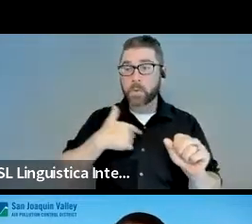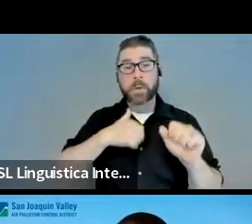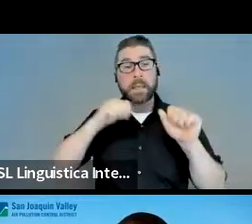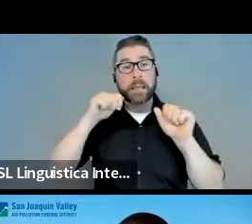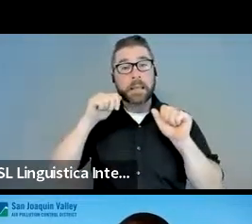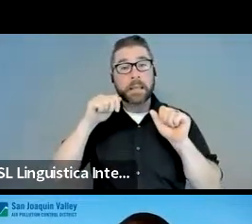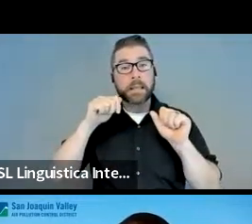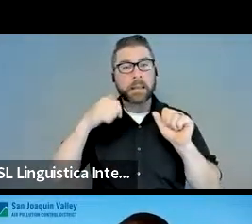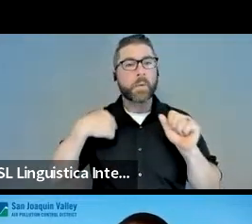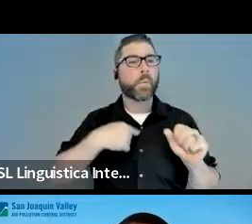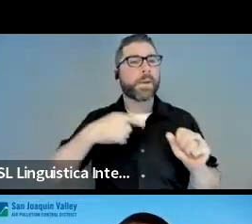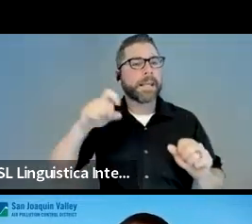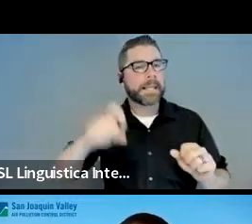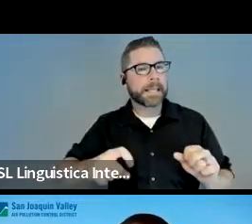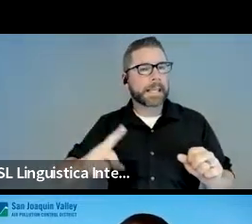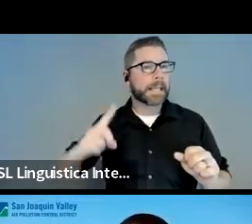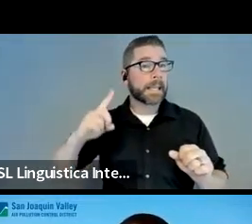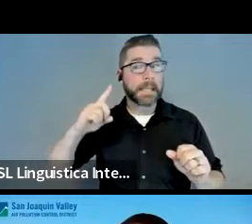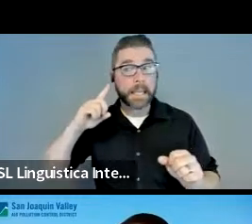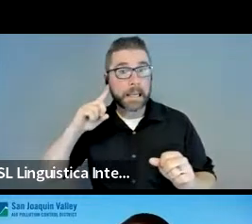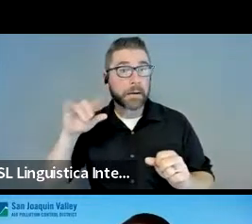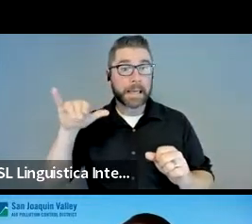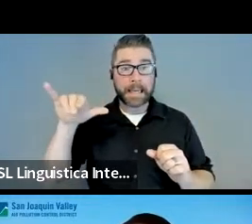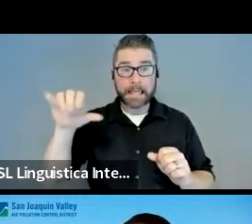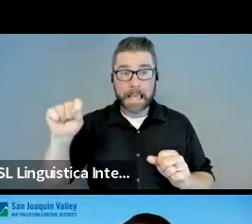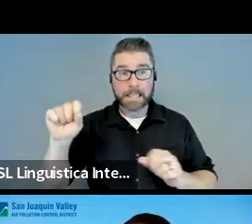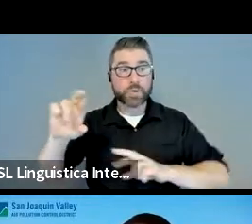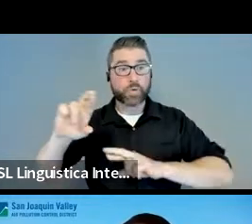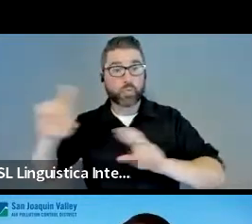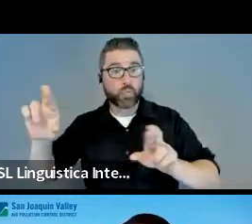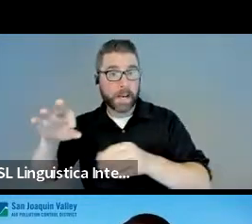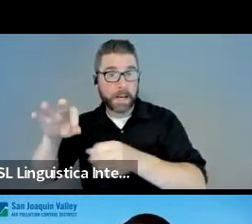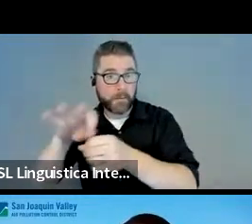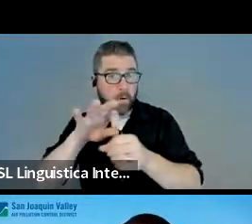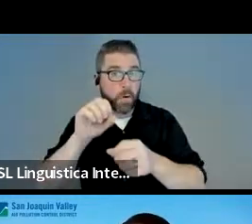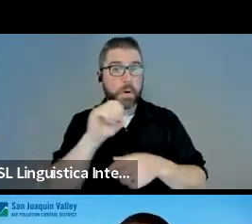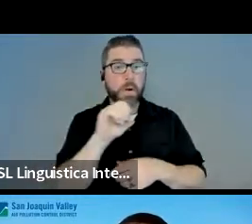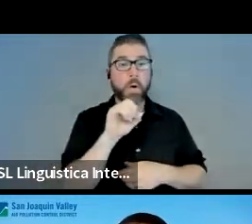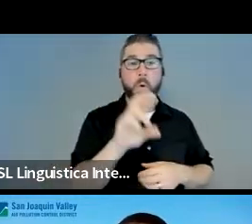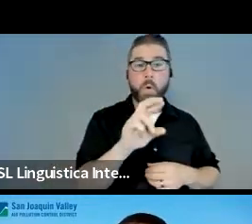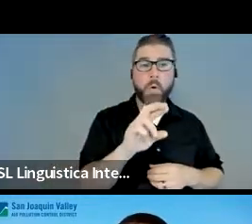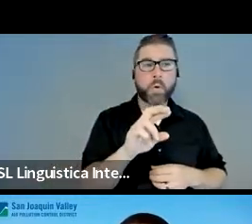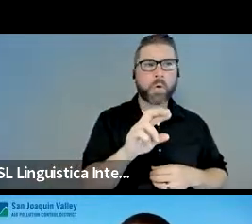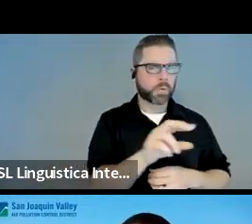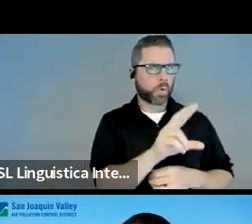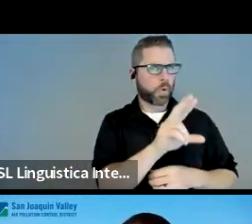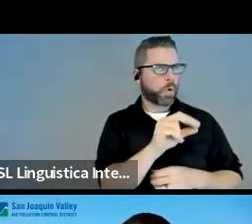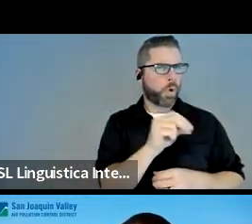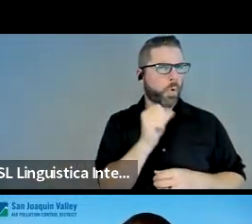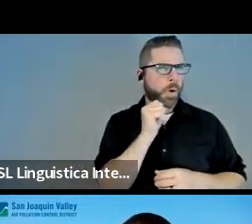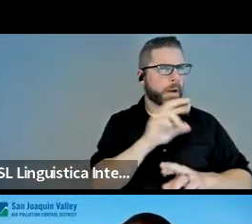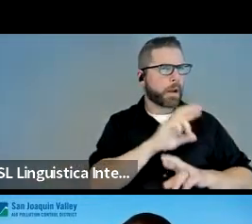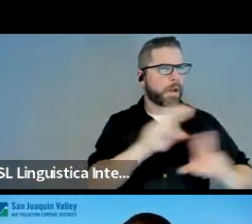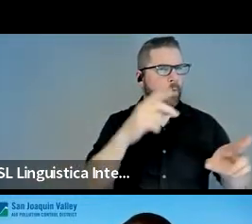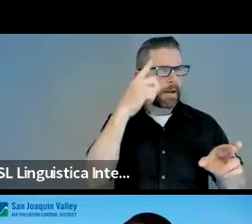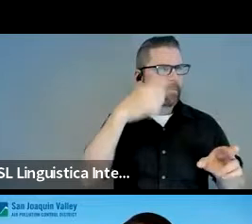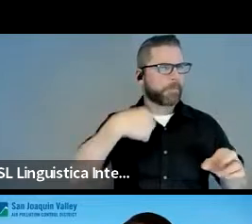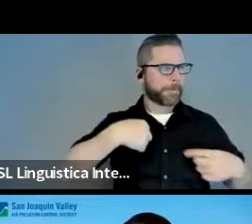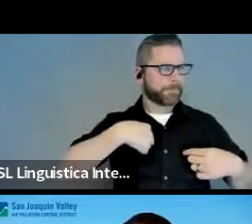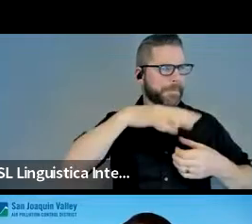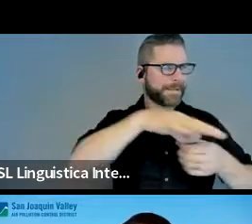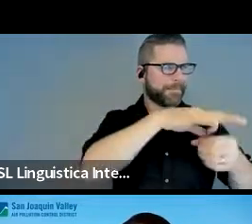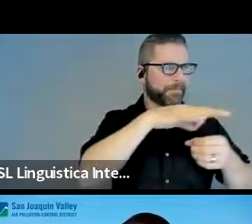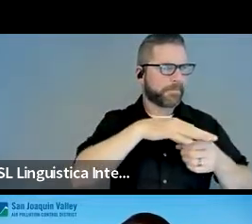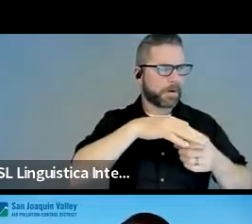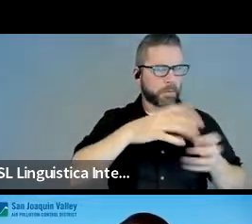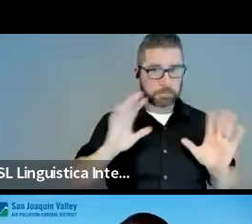no means I am not ready to vote on this measure. So I'm going to go